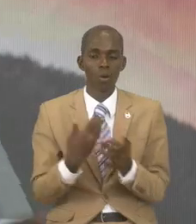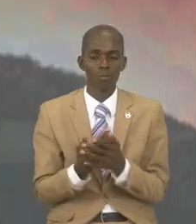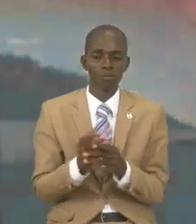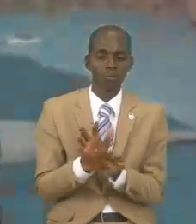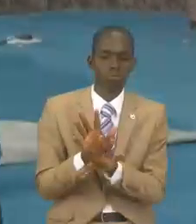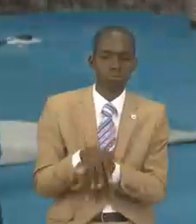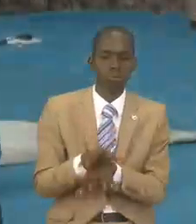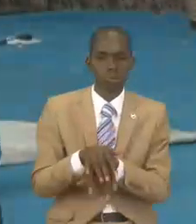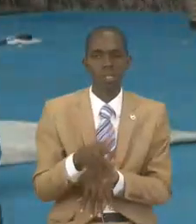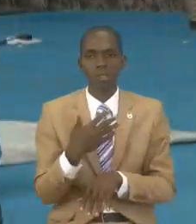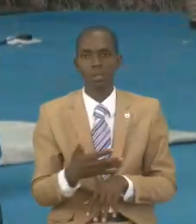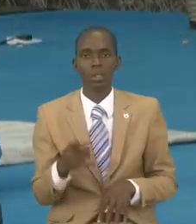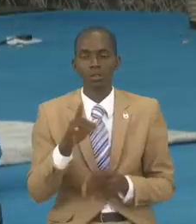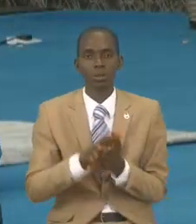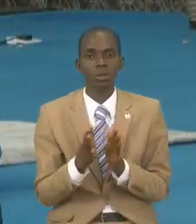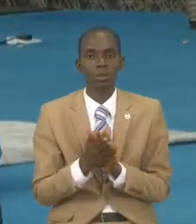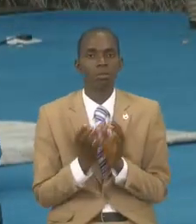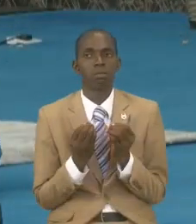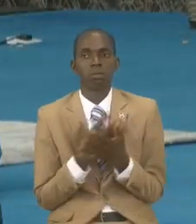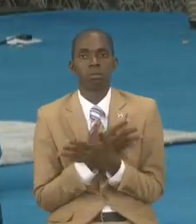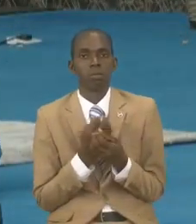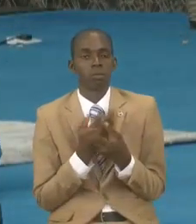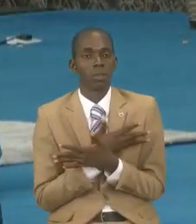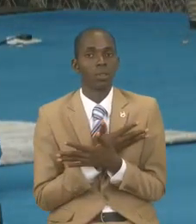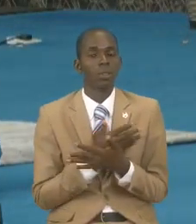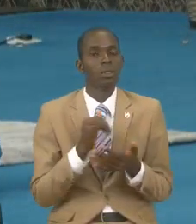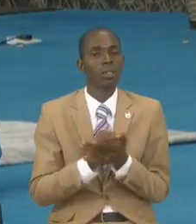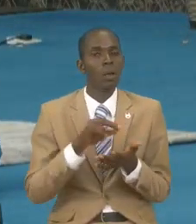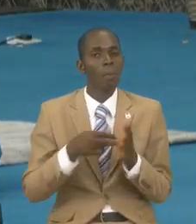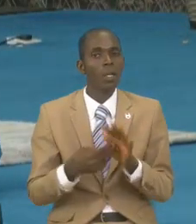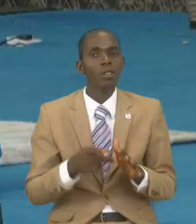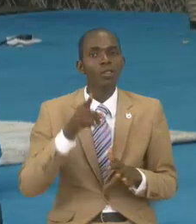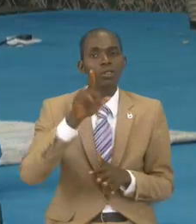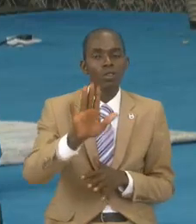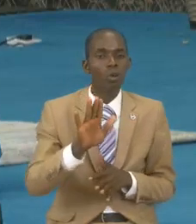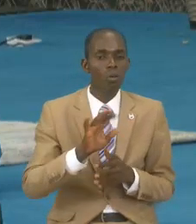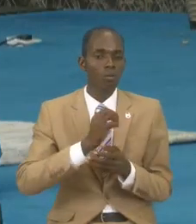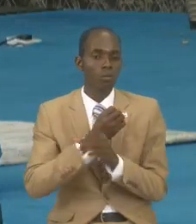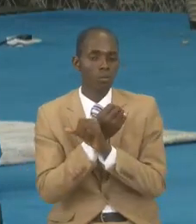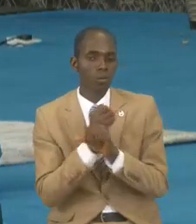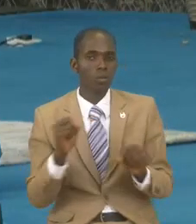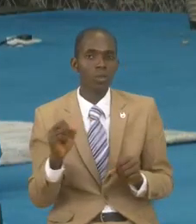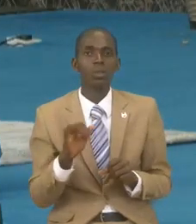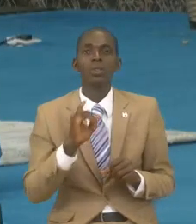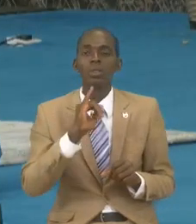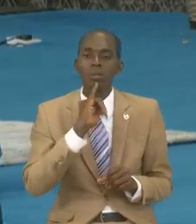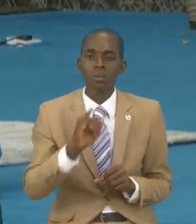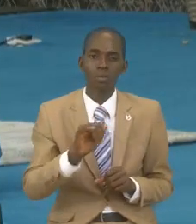behavior, then you are afraid. That means your conversion is called into